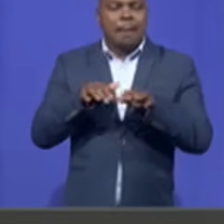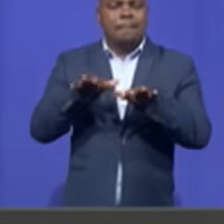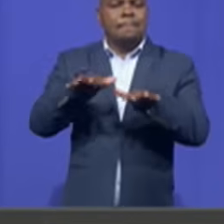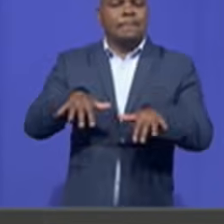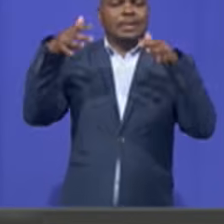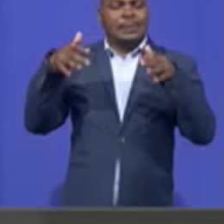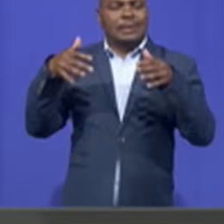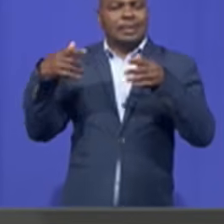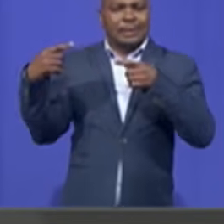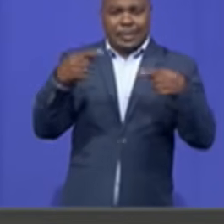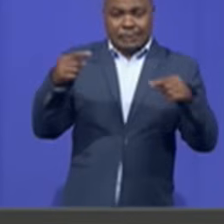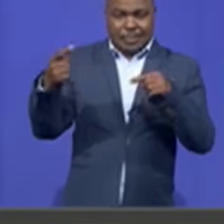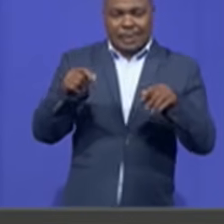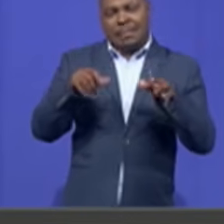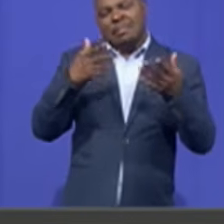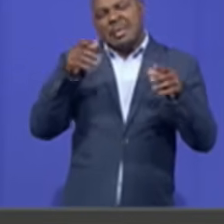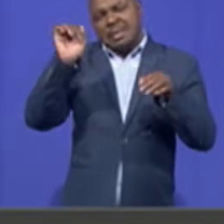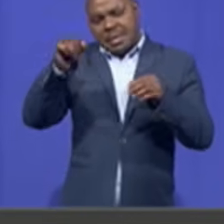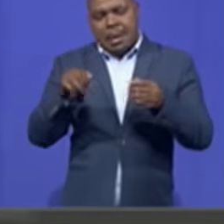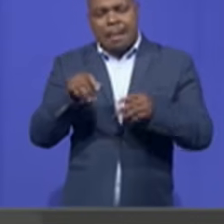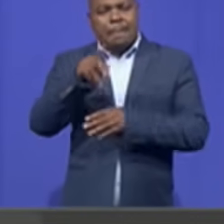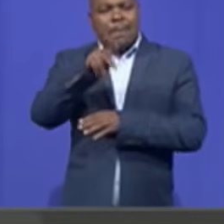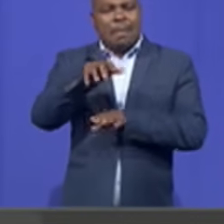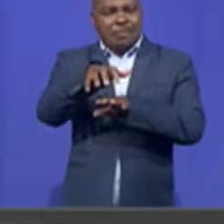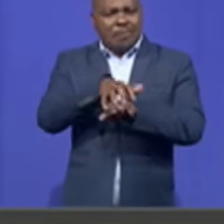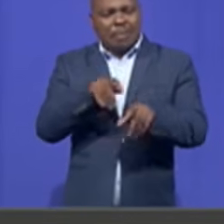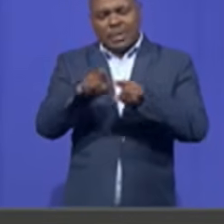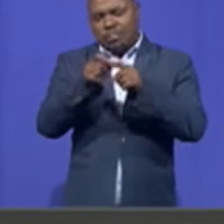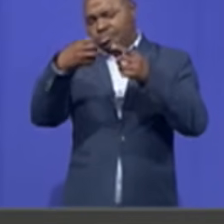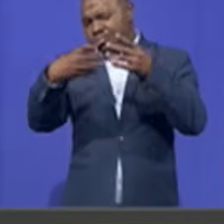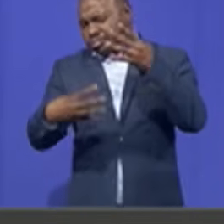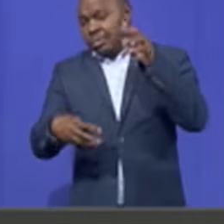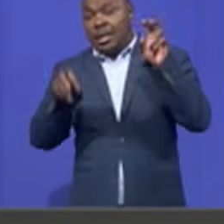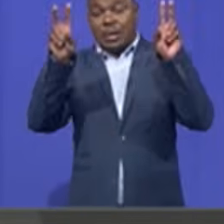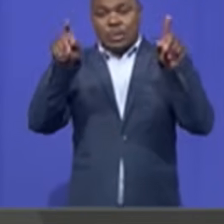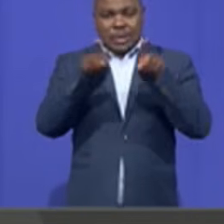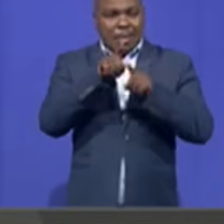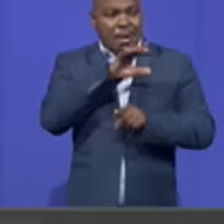debates. Phala is but one of many other issues. Even in the